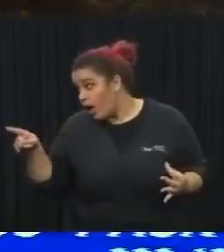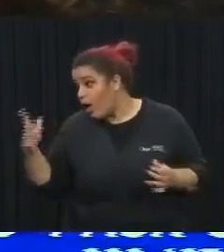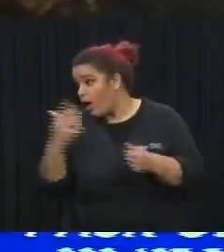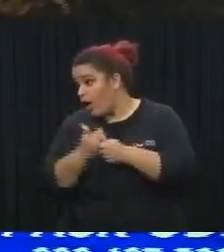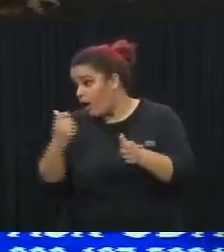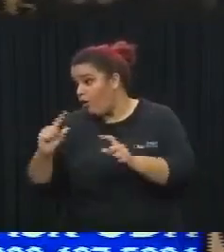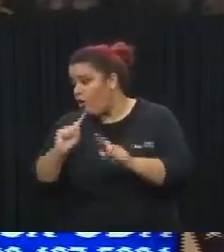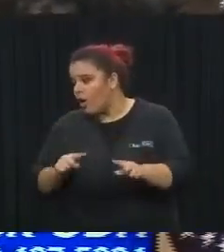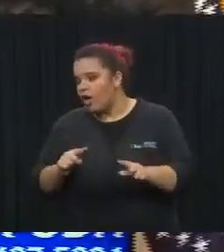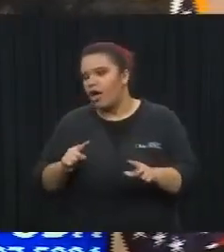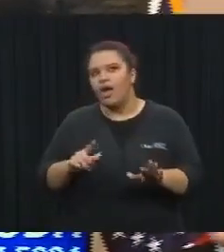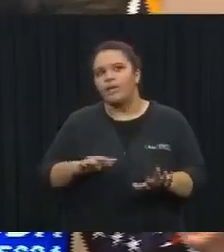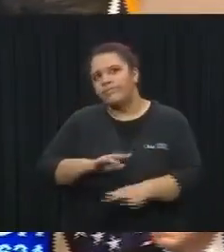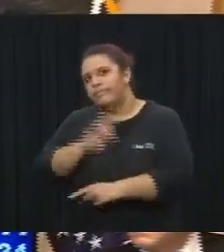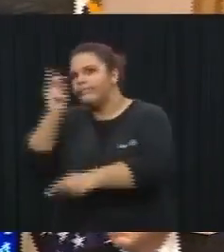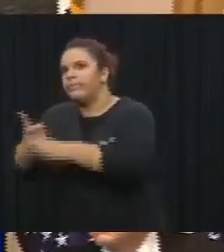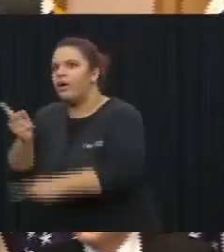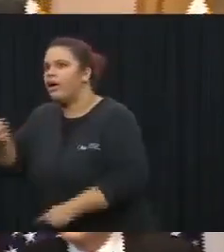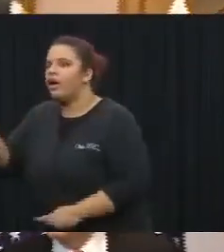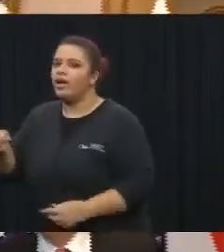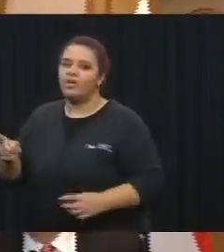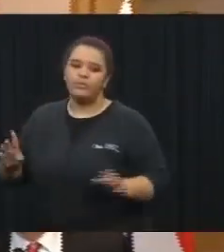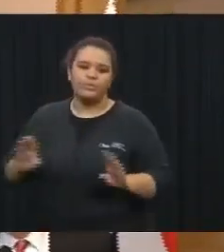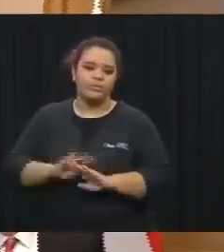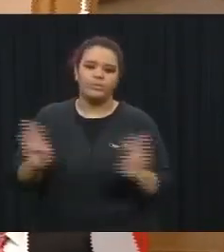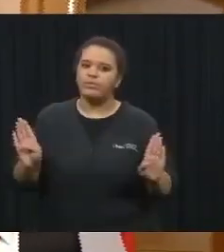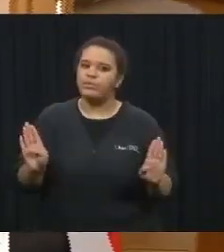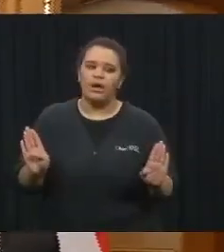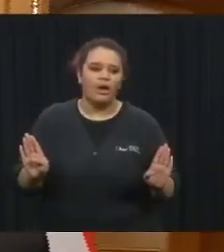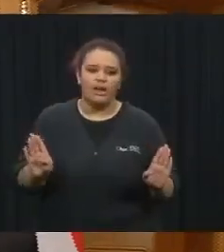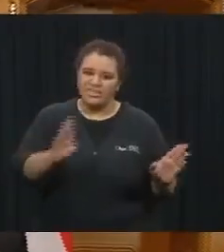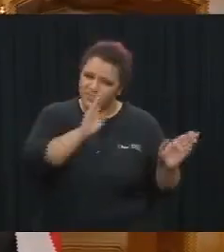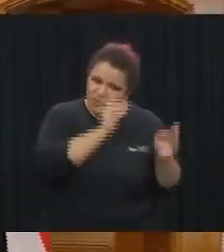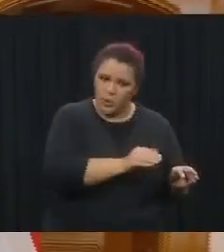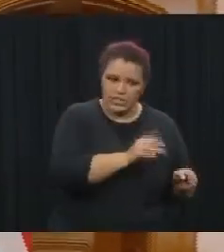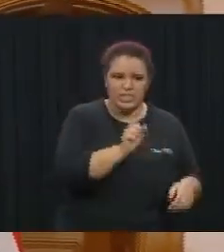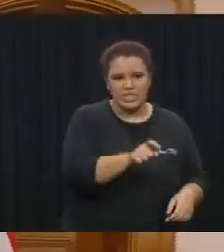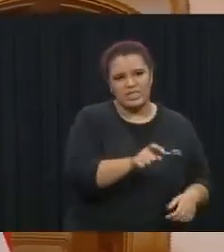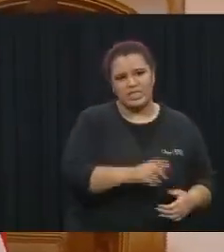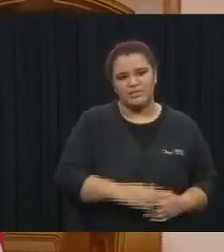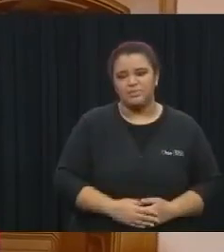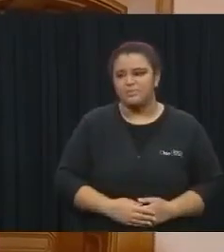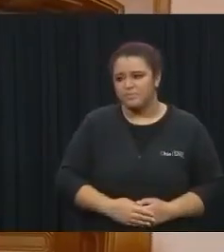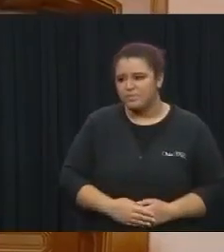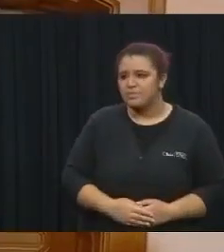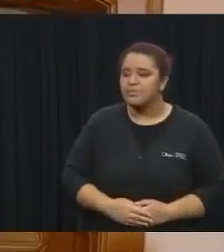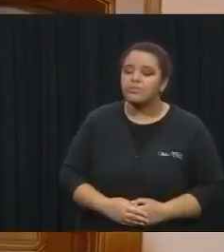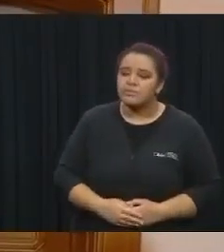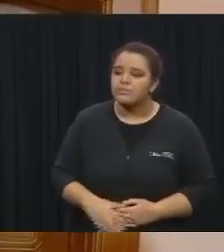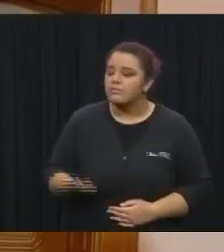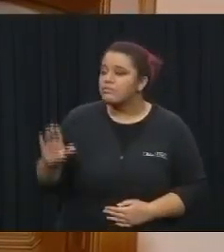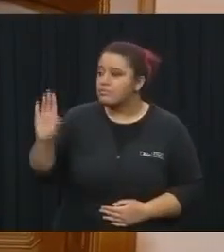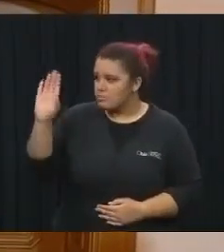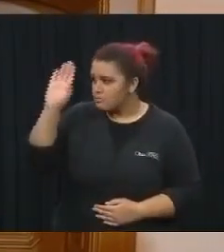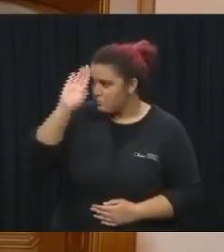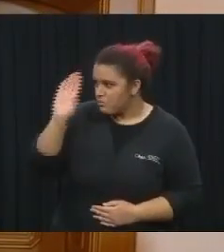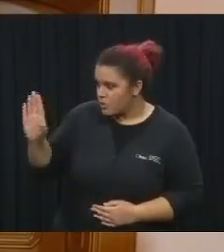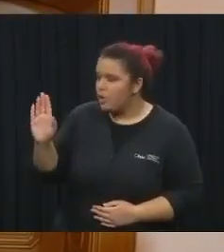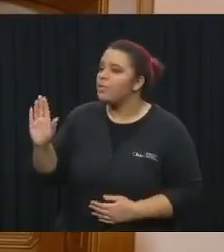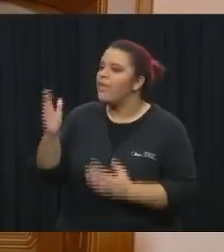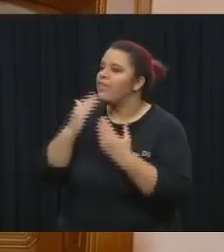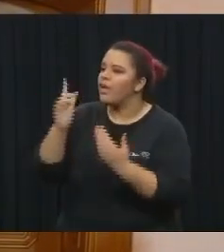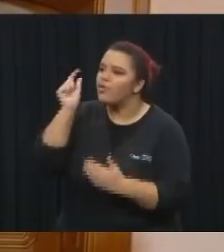This is Luis Gill from the Ohio Latino TV, and thank you, Governor, for being proactive in your cabinet, for being proactive on